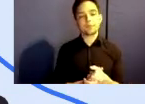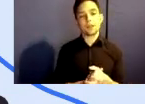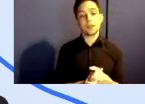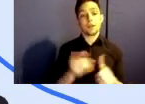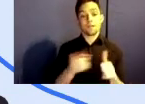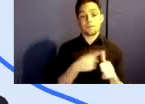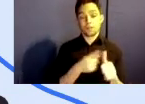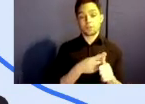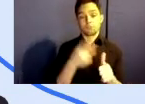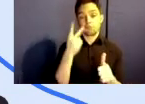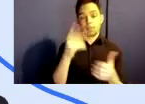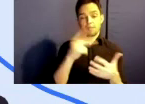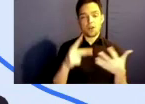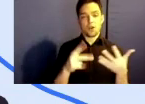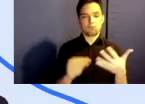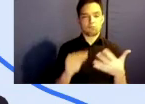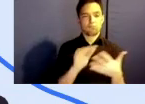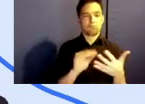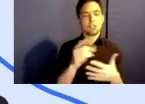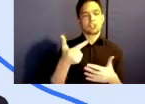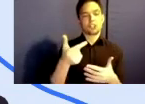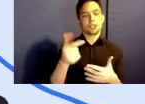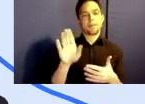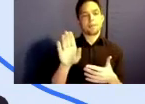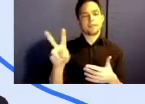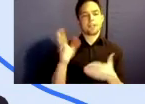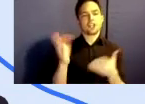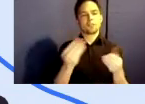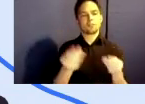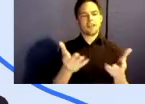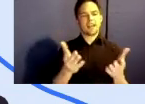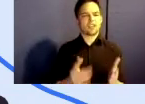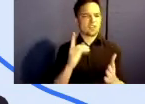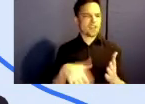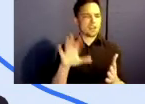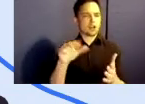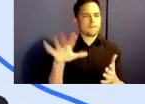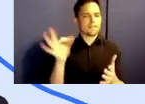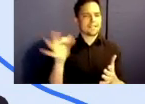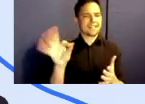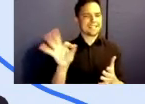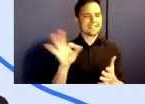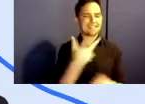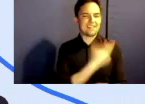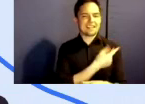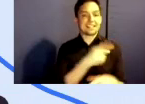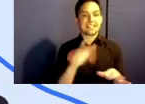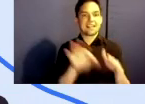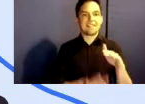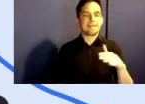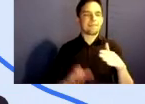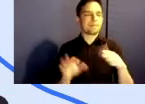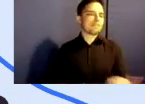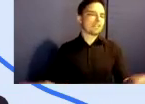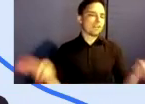see a prioritization of GBV service providers for the COVID-19 vaccine. This is fundamental. We knew